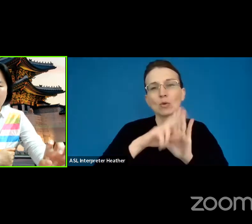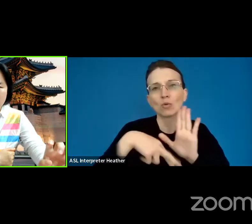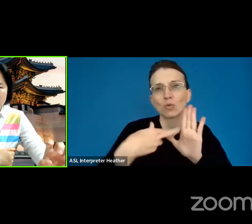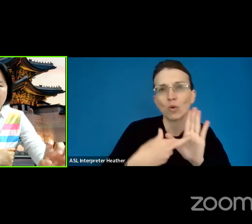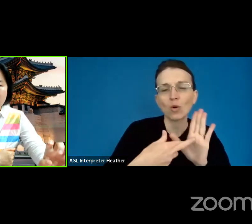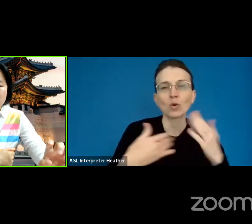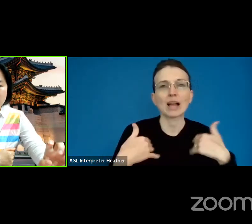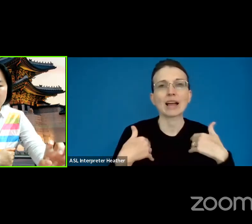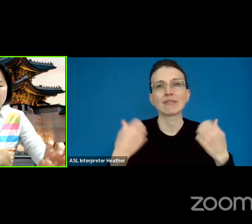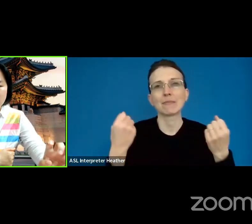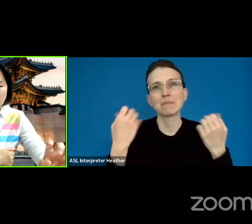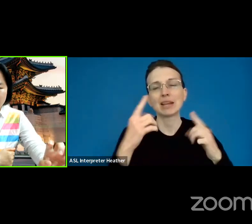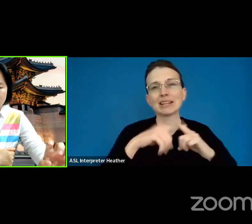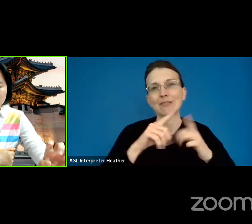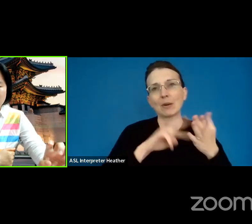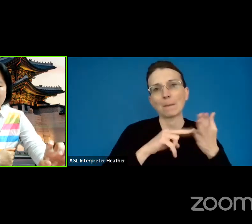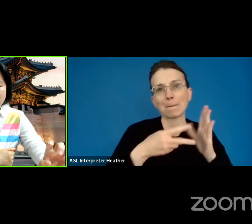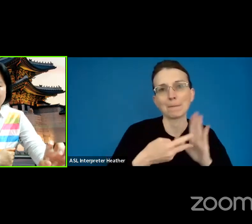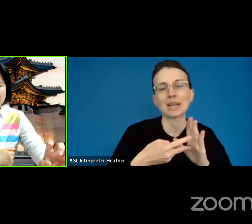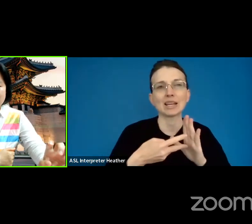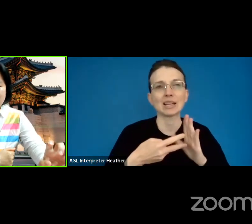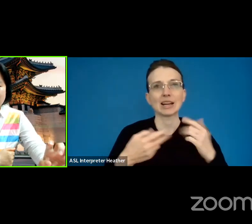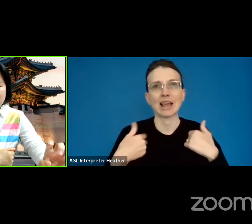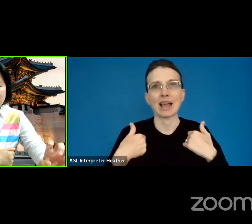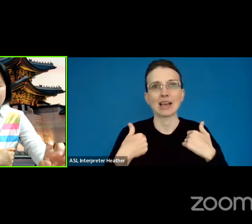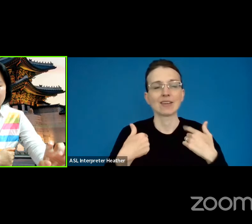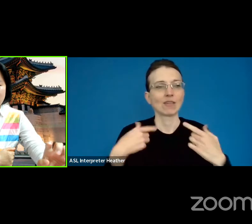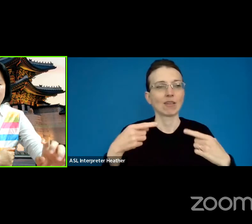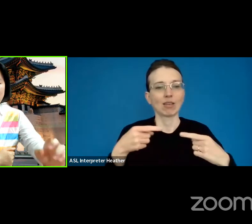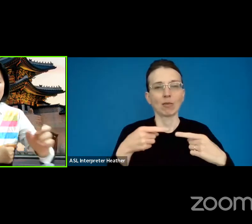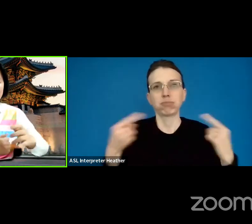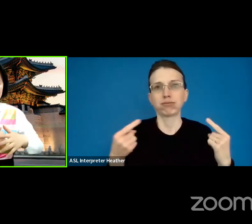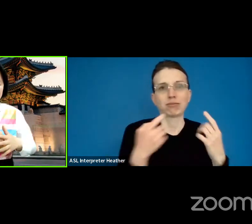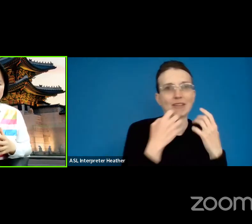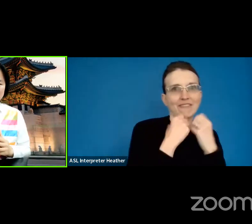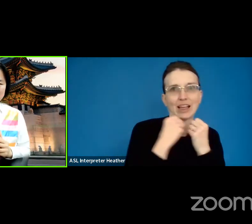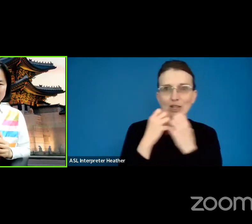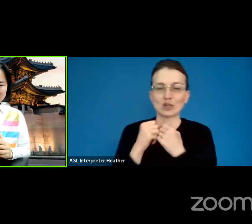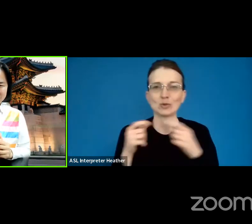connote ambivalent values.